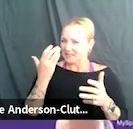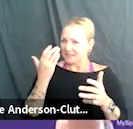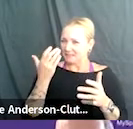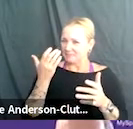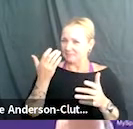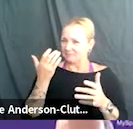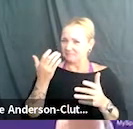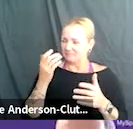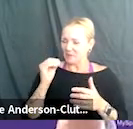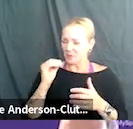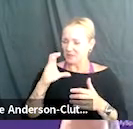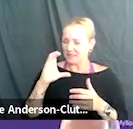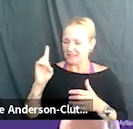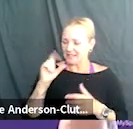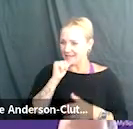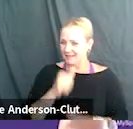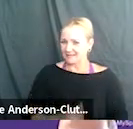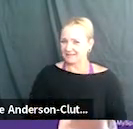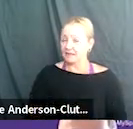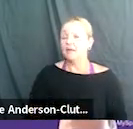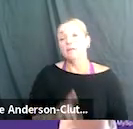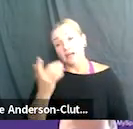behavior.